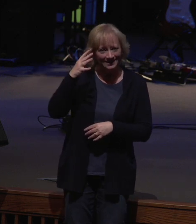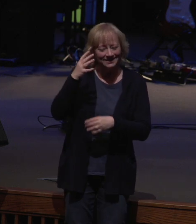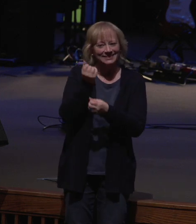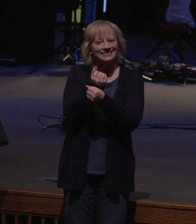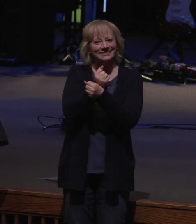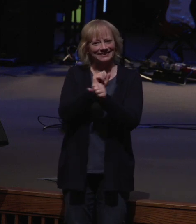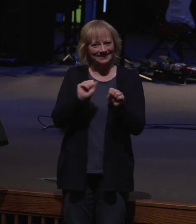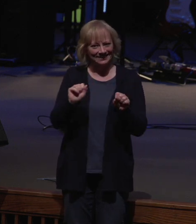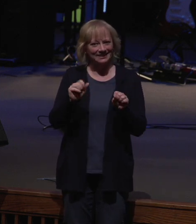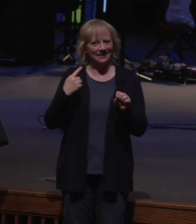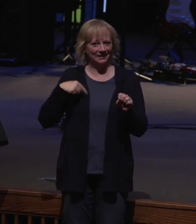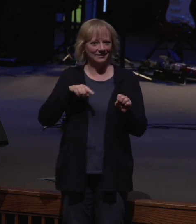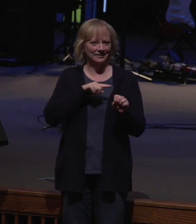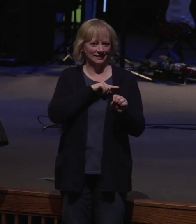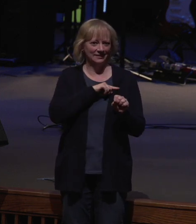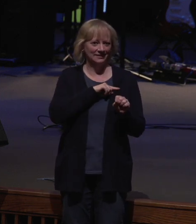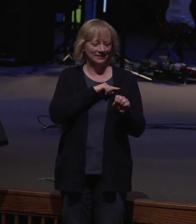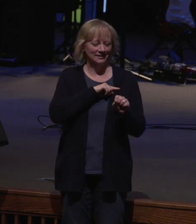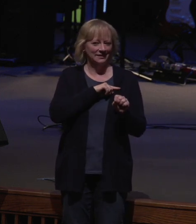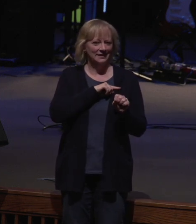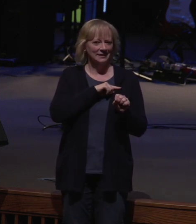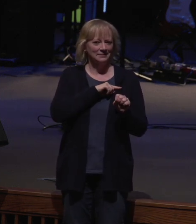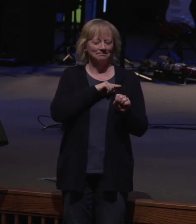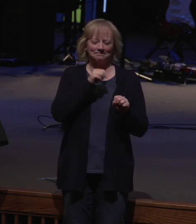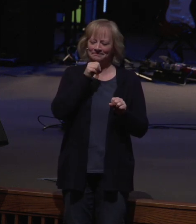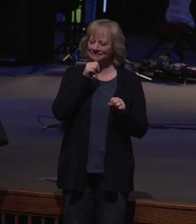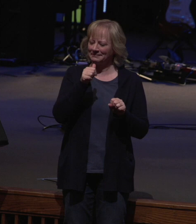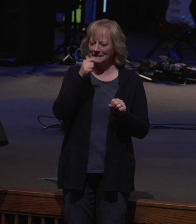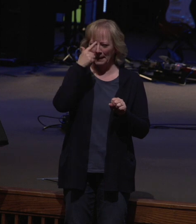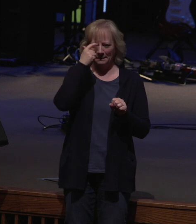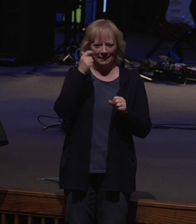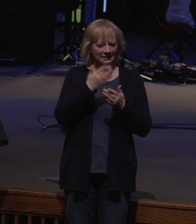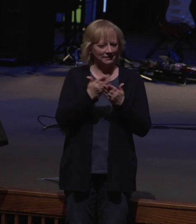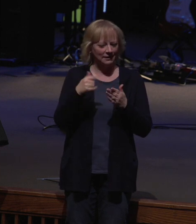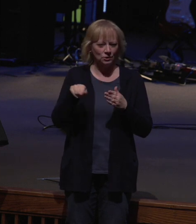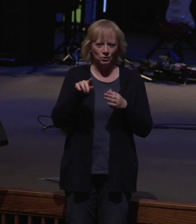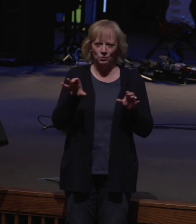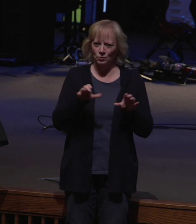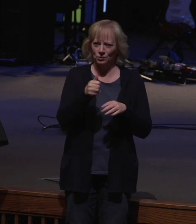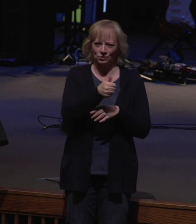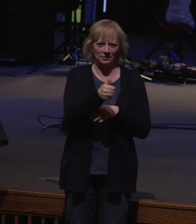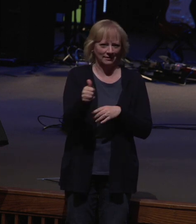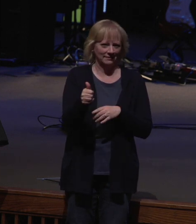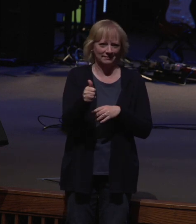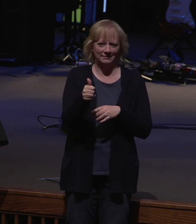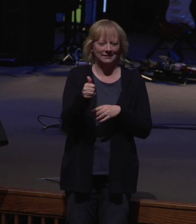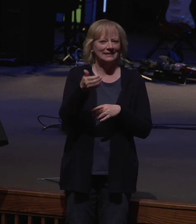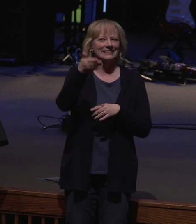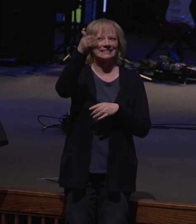saved. And it's not your own doing. It's a gift of God."